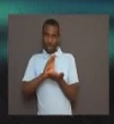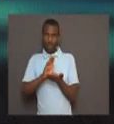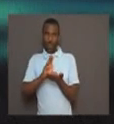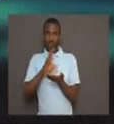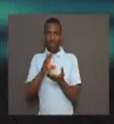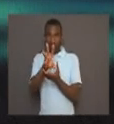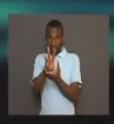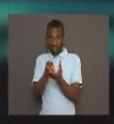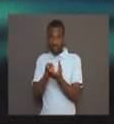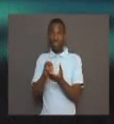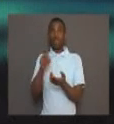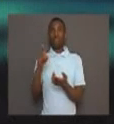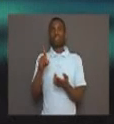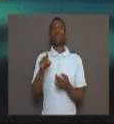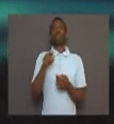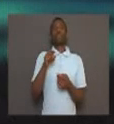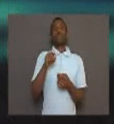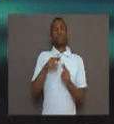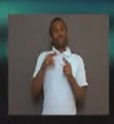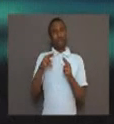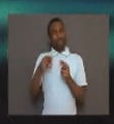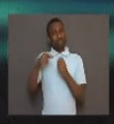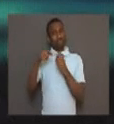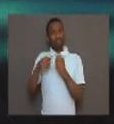conduct extremely well.